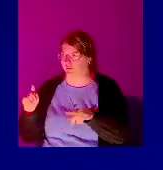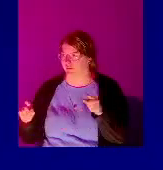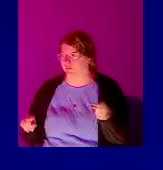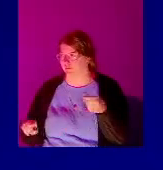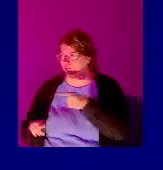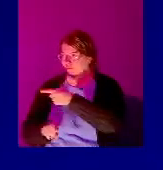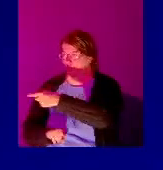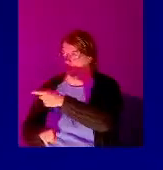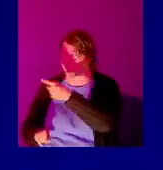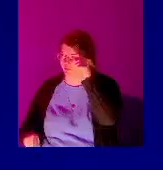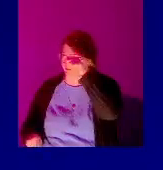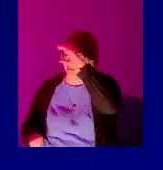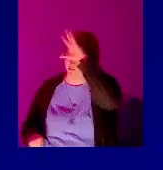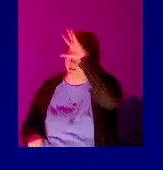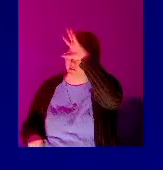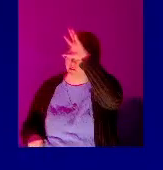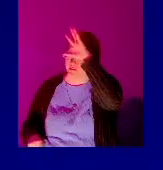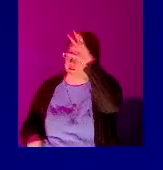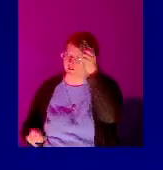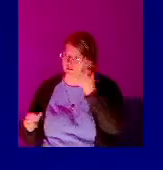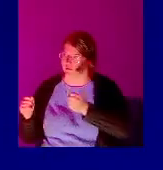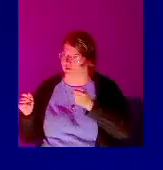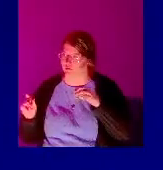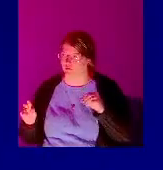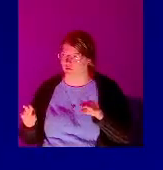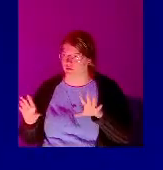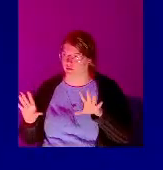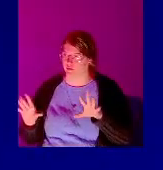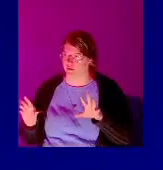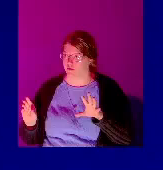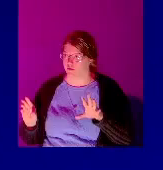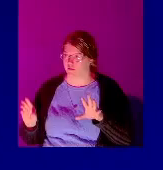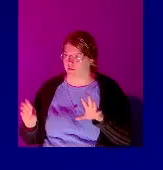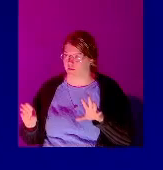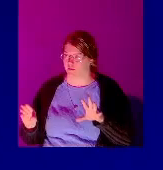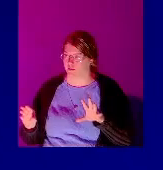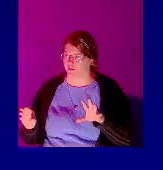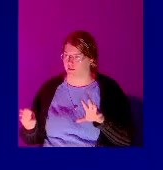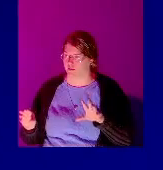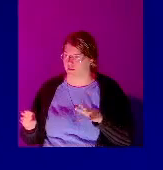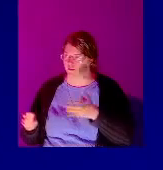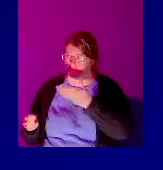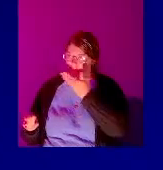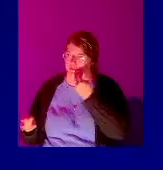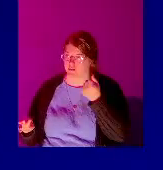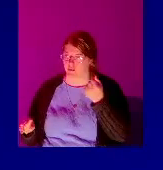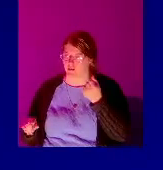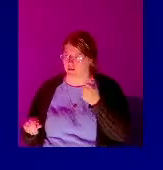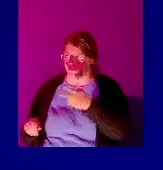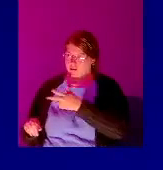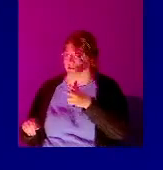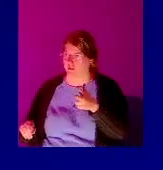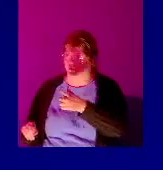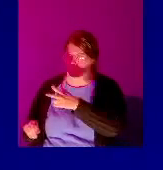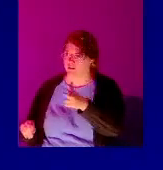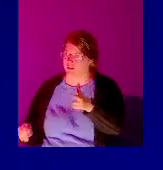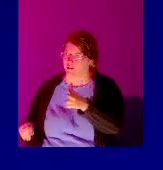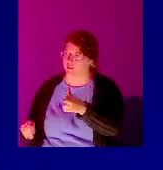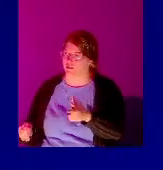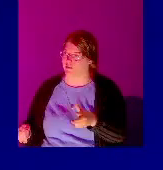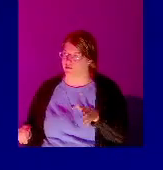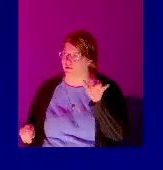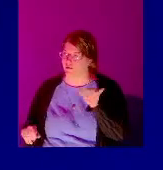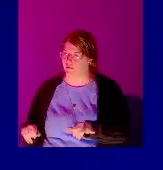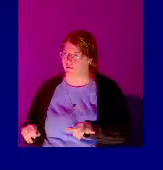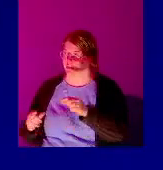your headlight is on, there's no way you will swerve. And that is the word of God. If the word of God dwells in you,